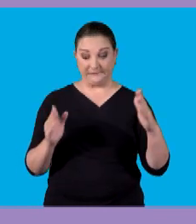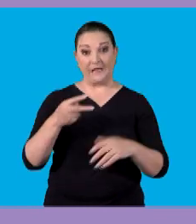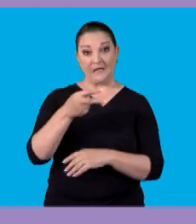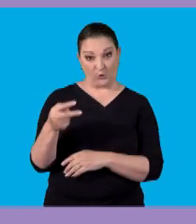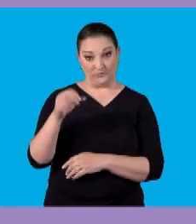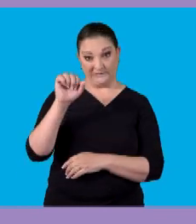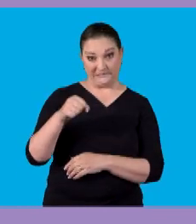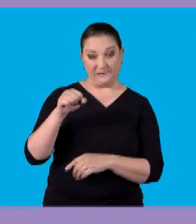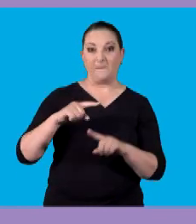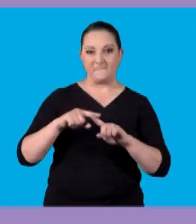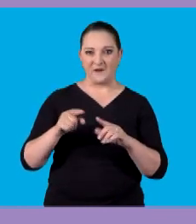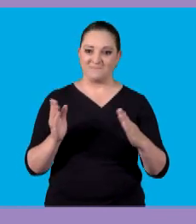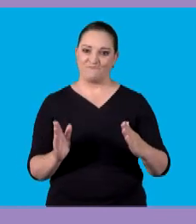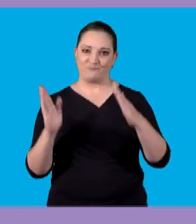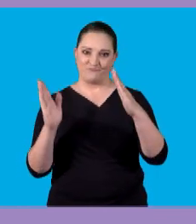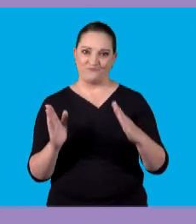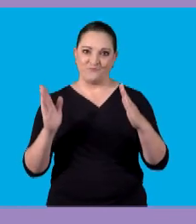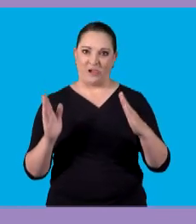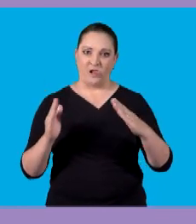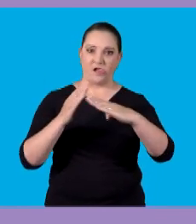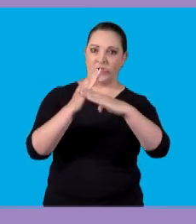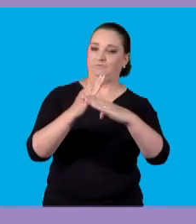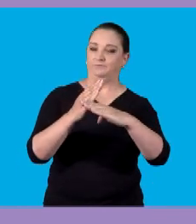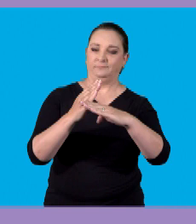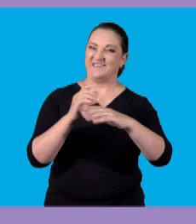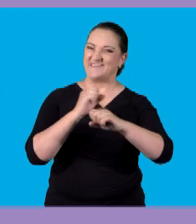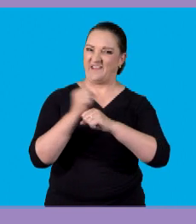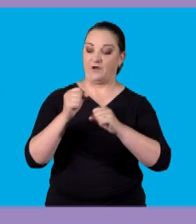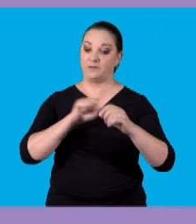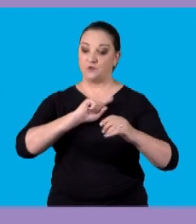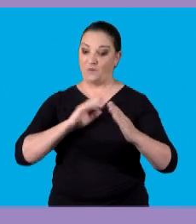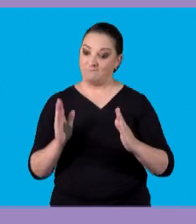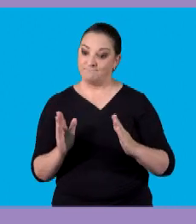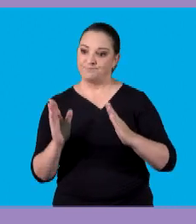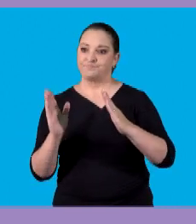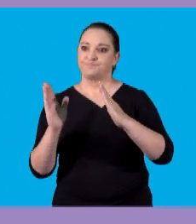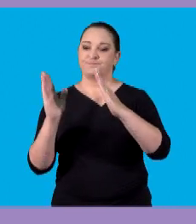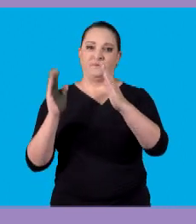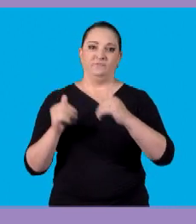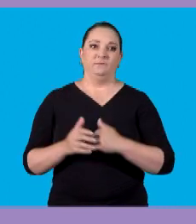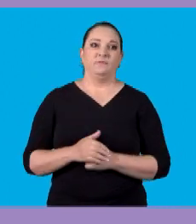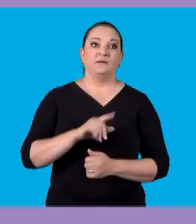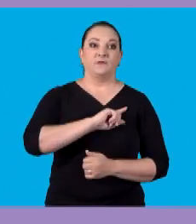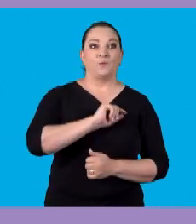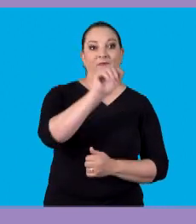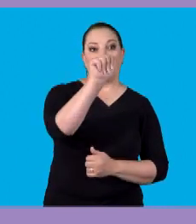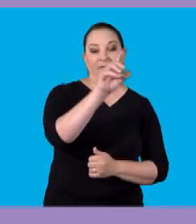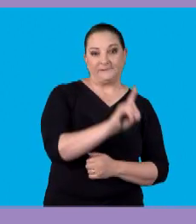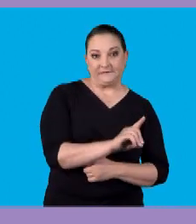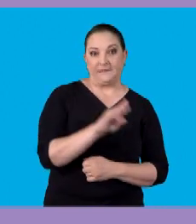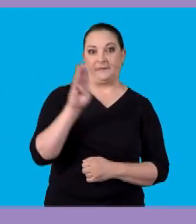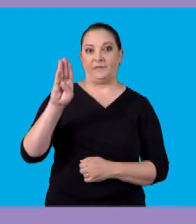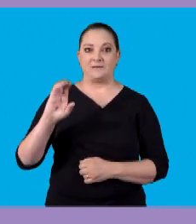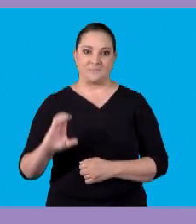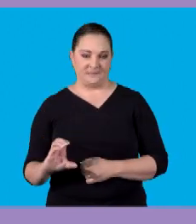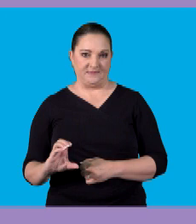equal, but they are also parallel. So that means that AB is parallel to CD, and again AD is